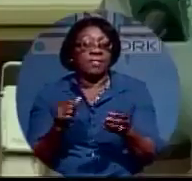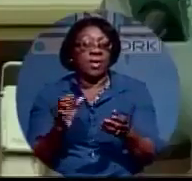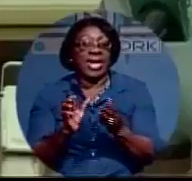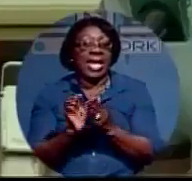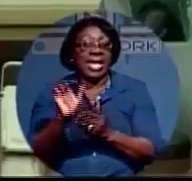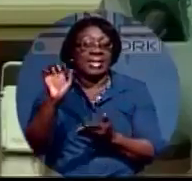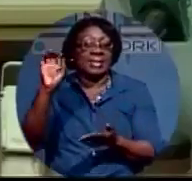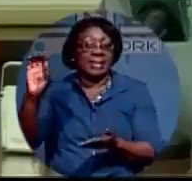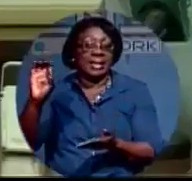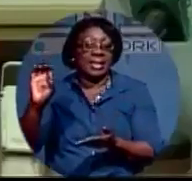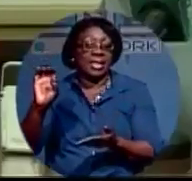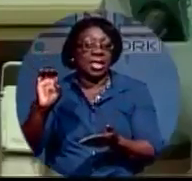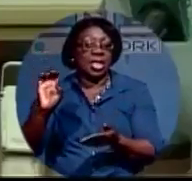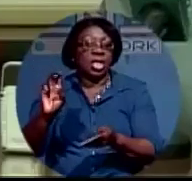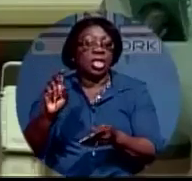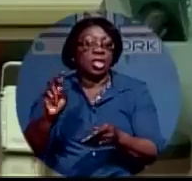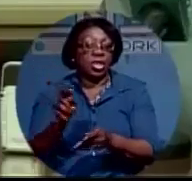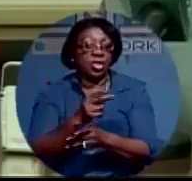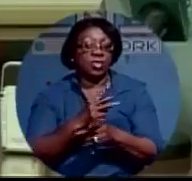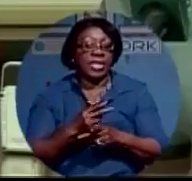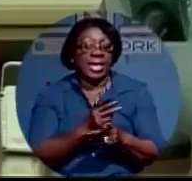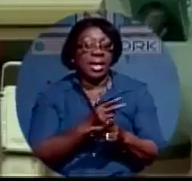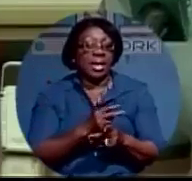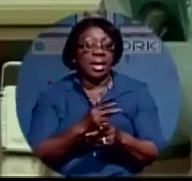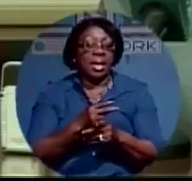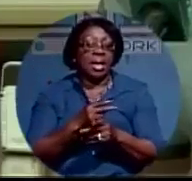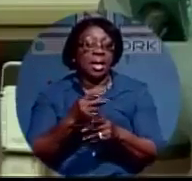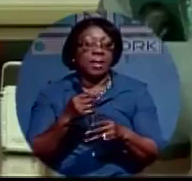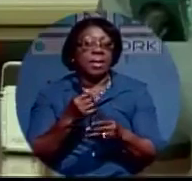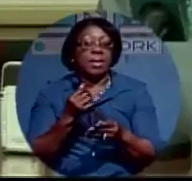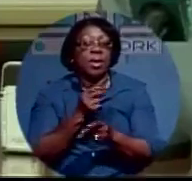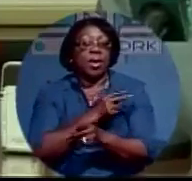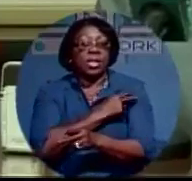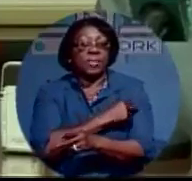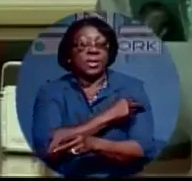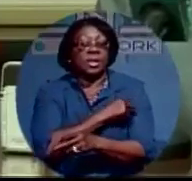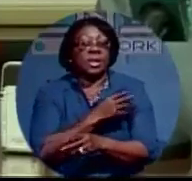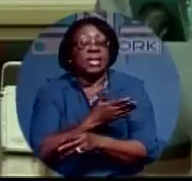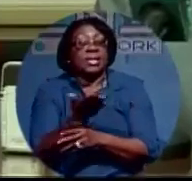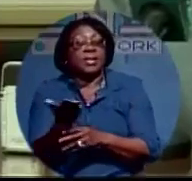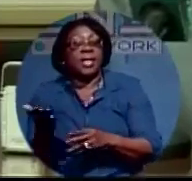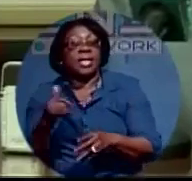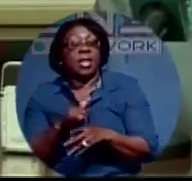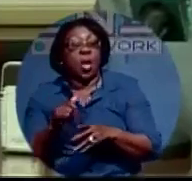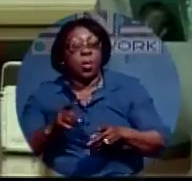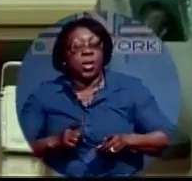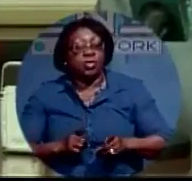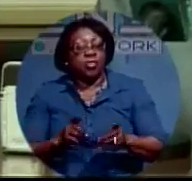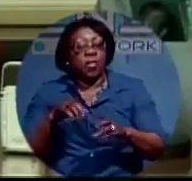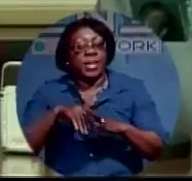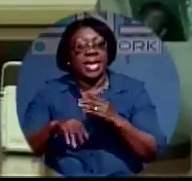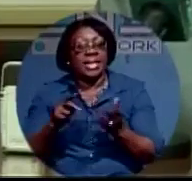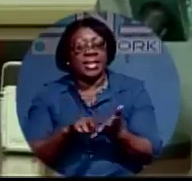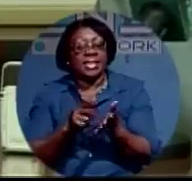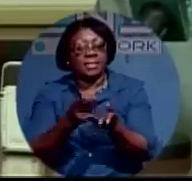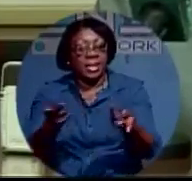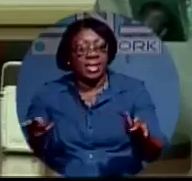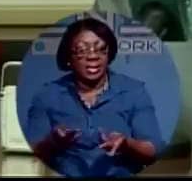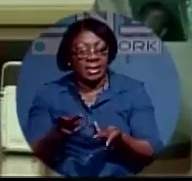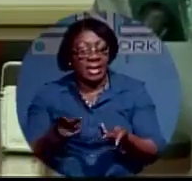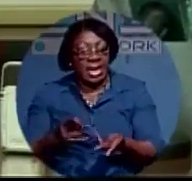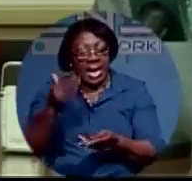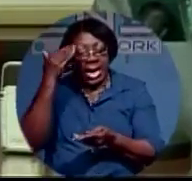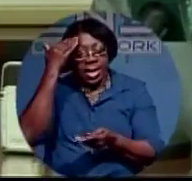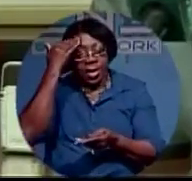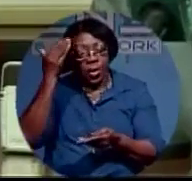excellent, tertiary care institution. But the thing that always drove me in this place was I knew we could be